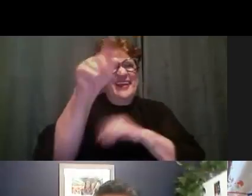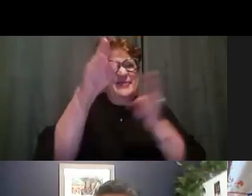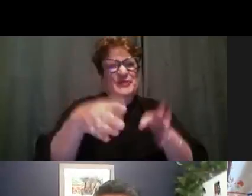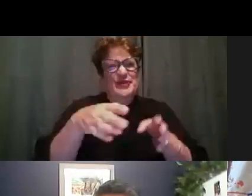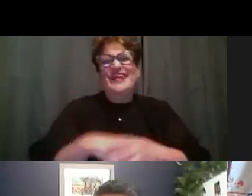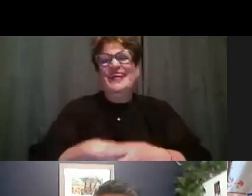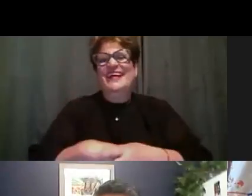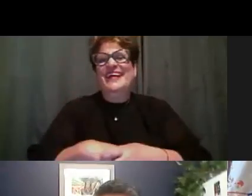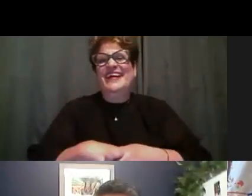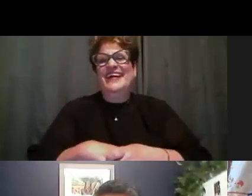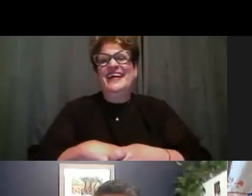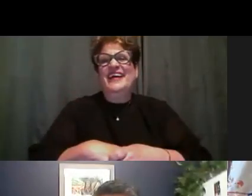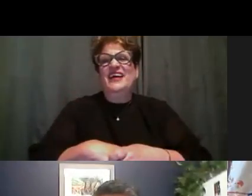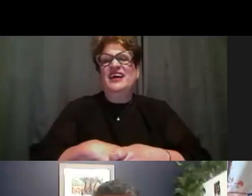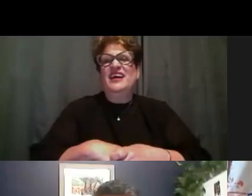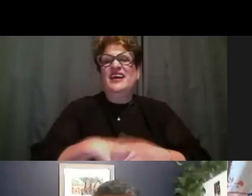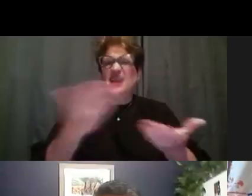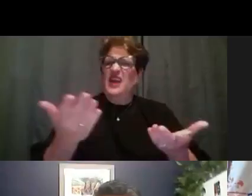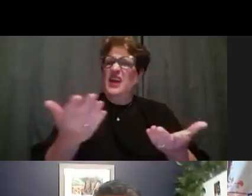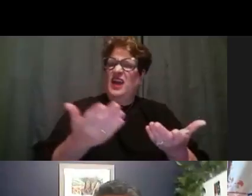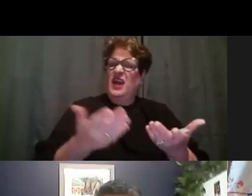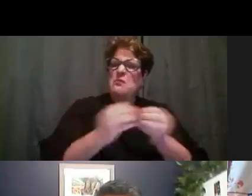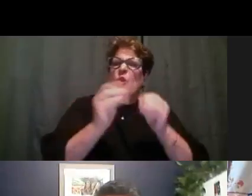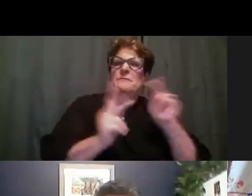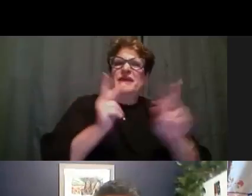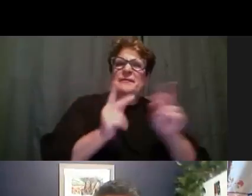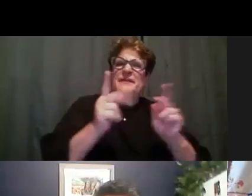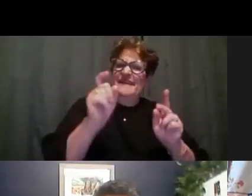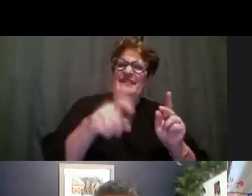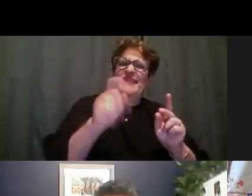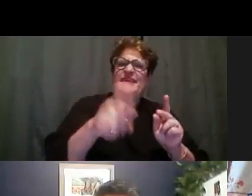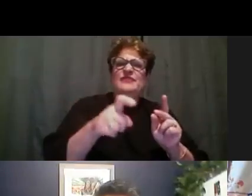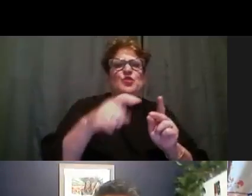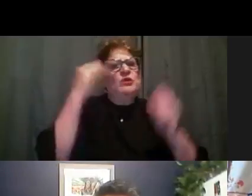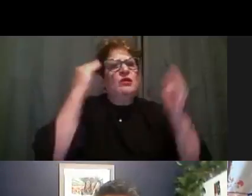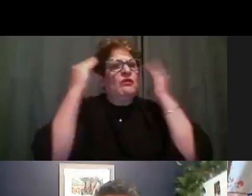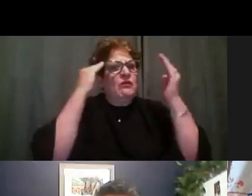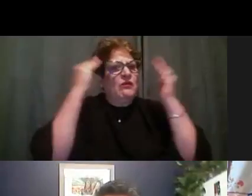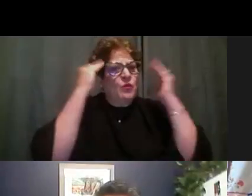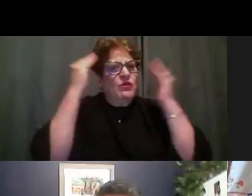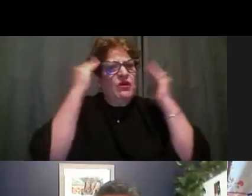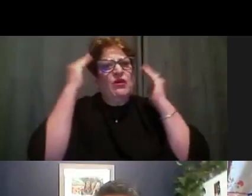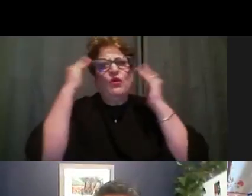It's like more people need to realize